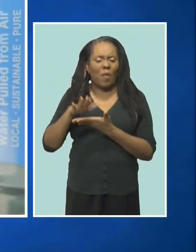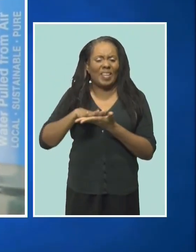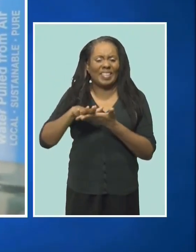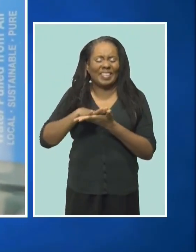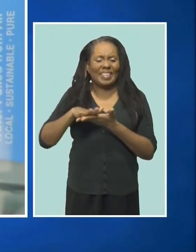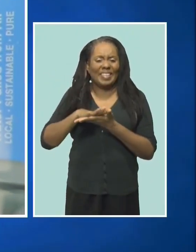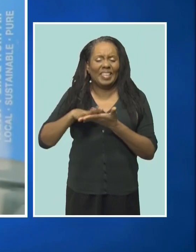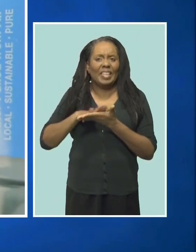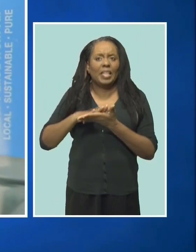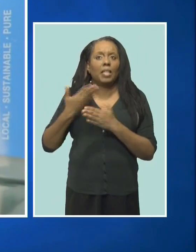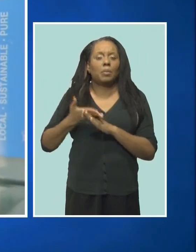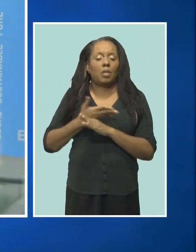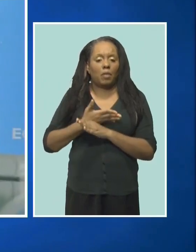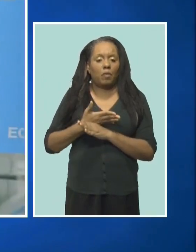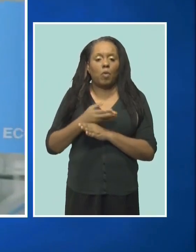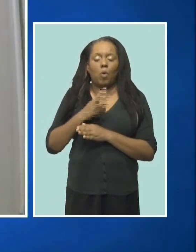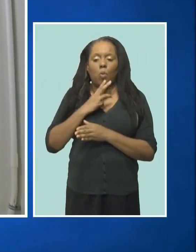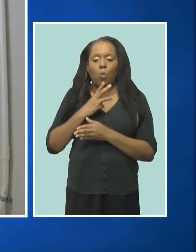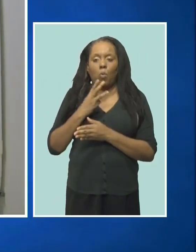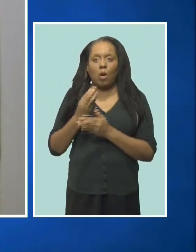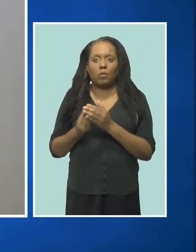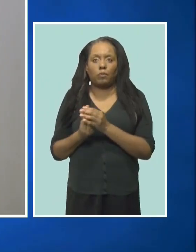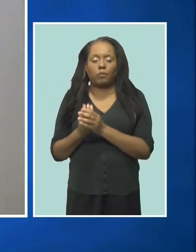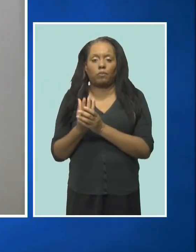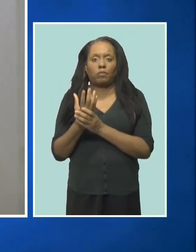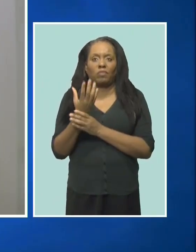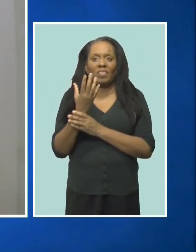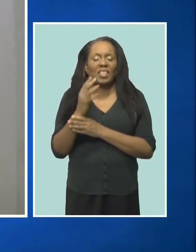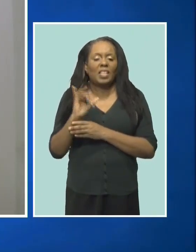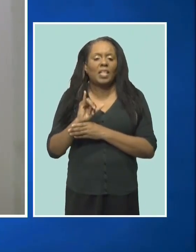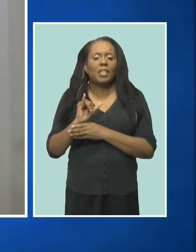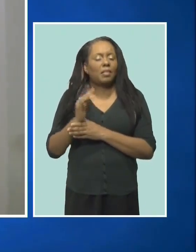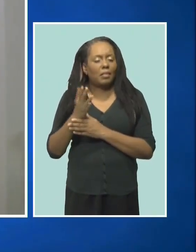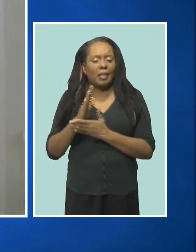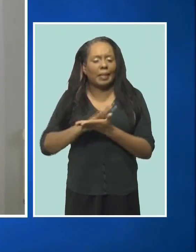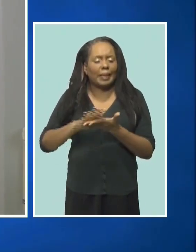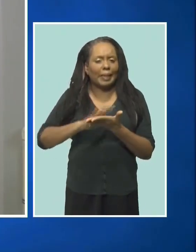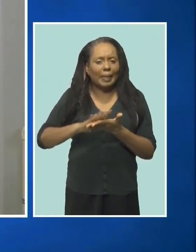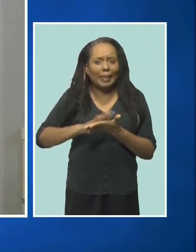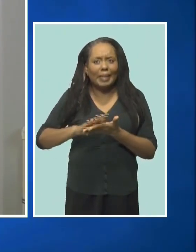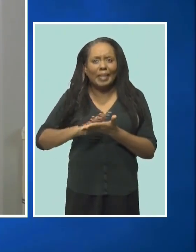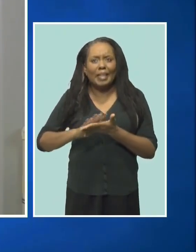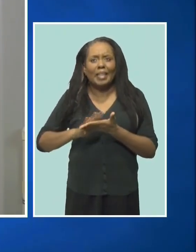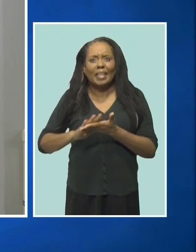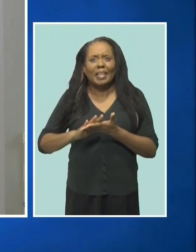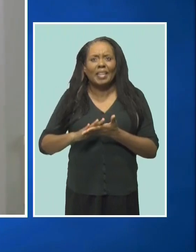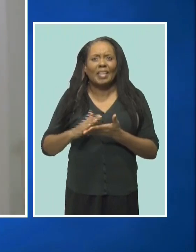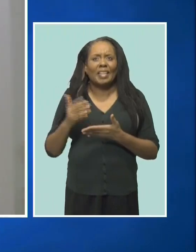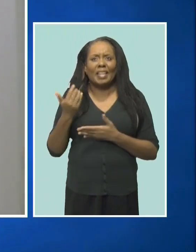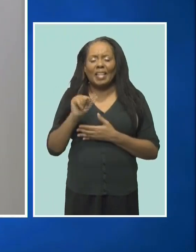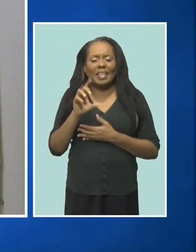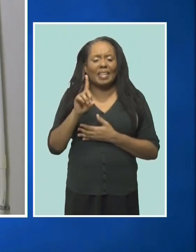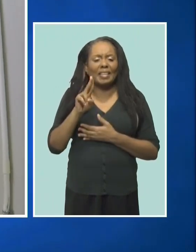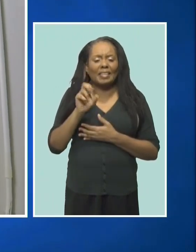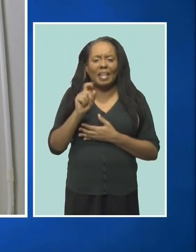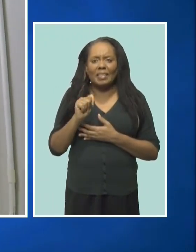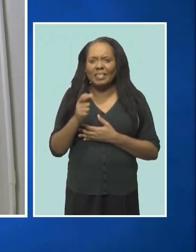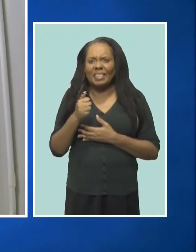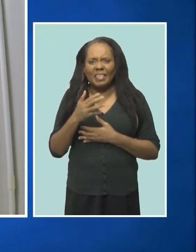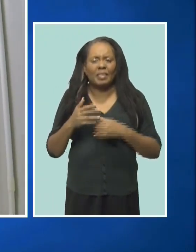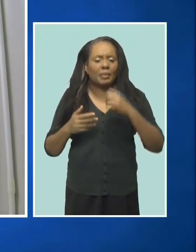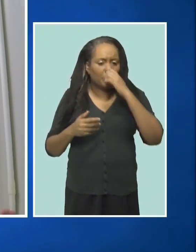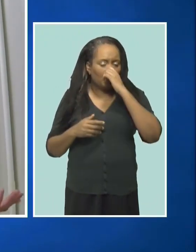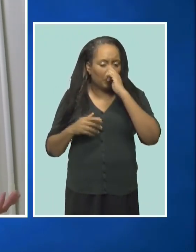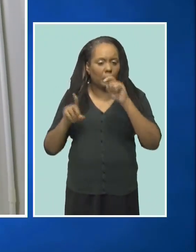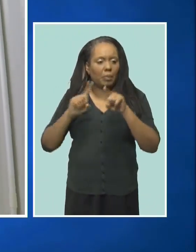right before bottling. So it's basically like a high pressure spray. It's going to hit the bottle to wash out if there's any dust or anything within it, but it also has